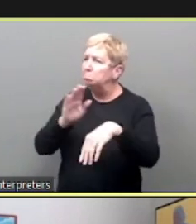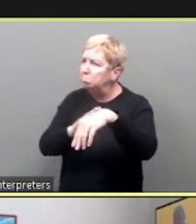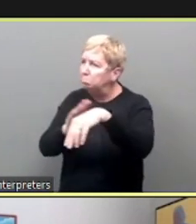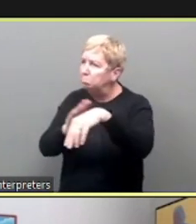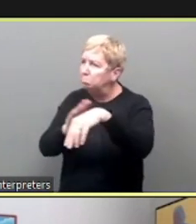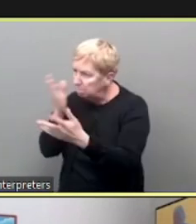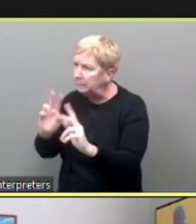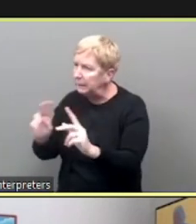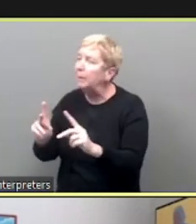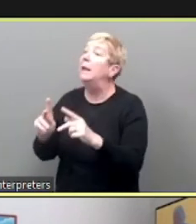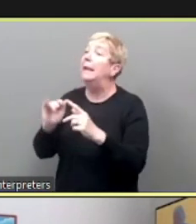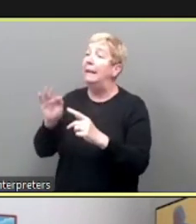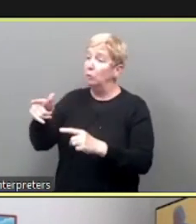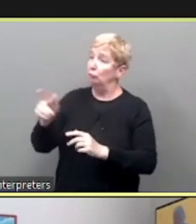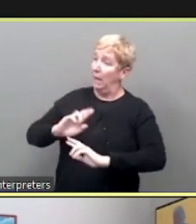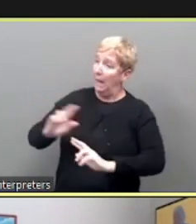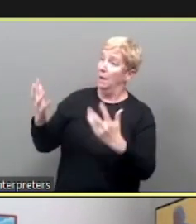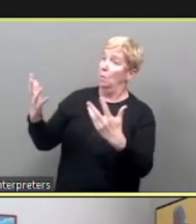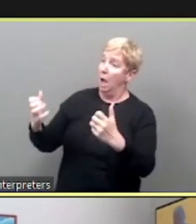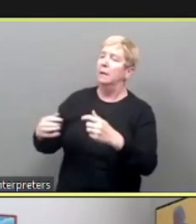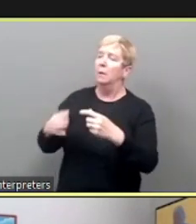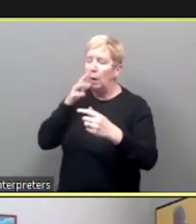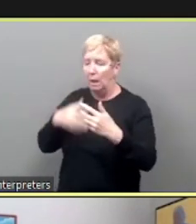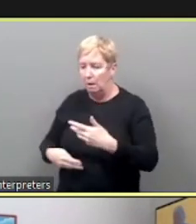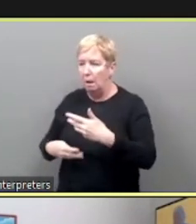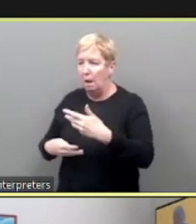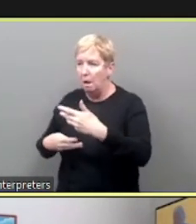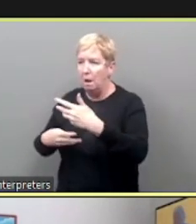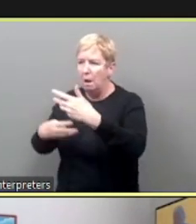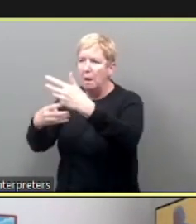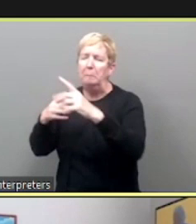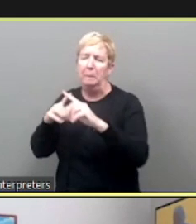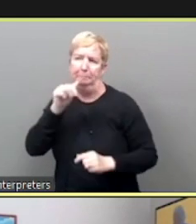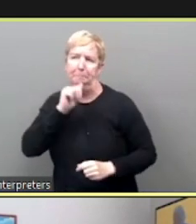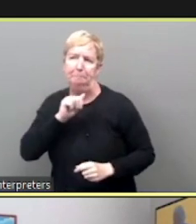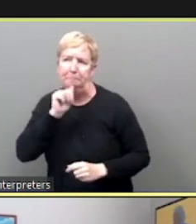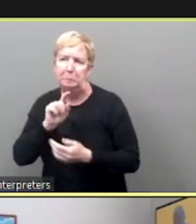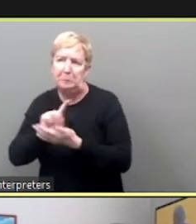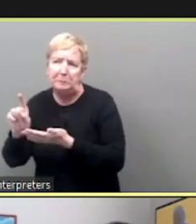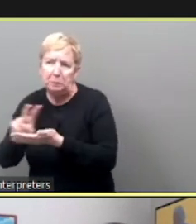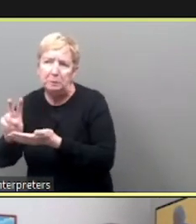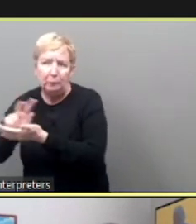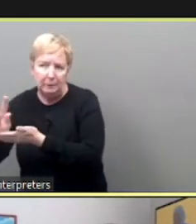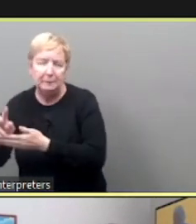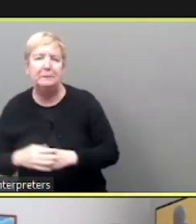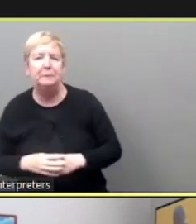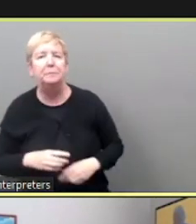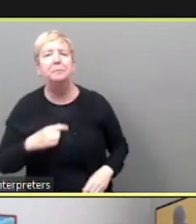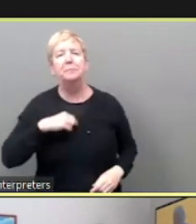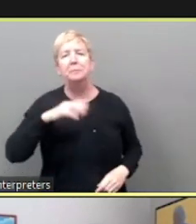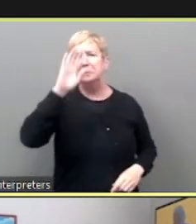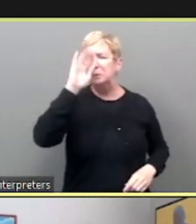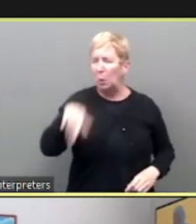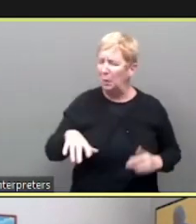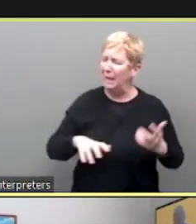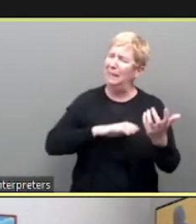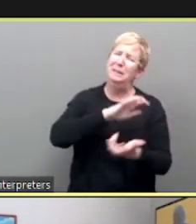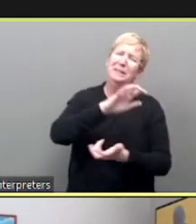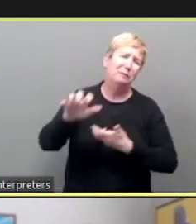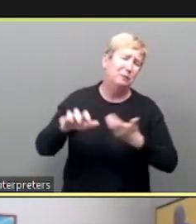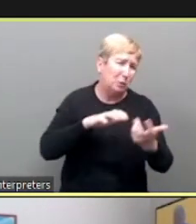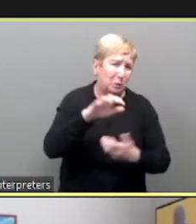app. Next slide, or to get to an appointment. I know it's a little confusing. There's a lot of